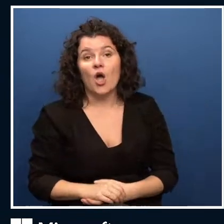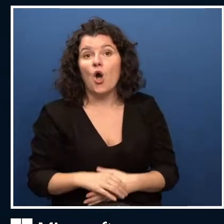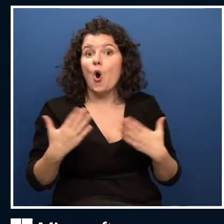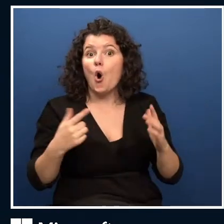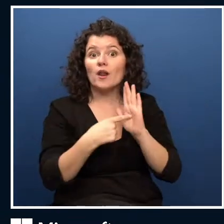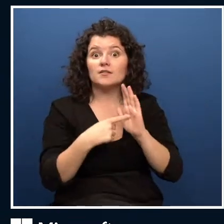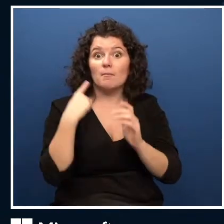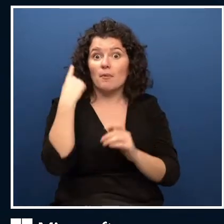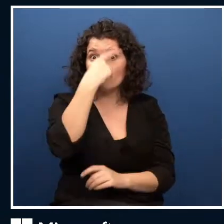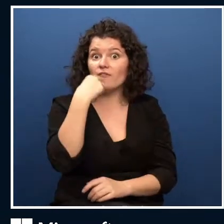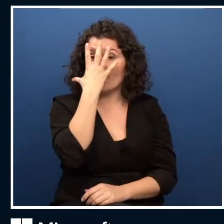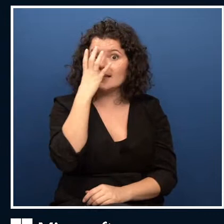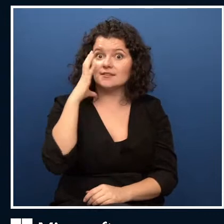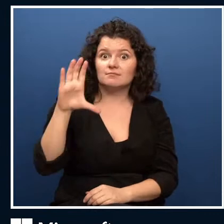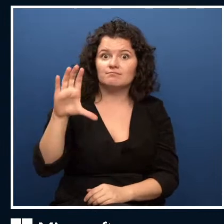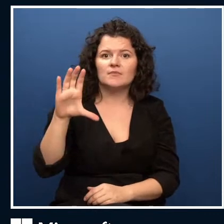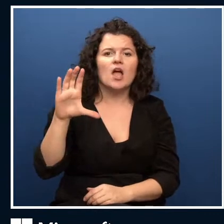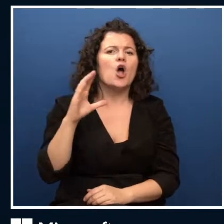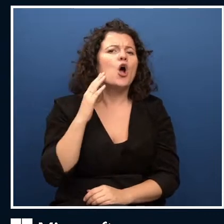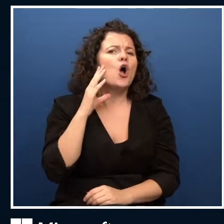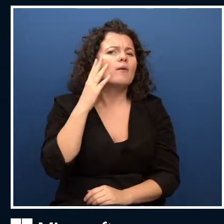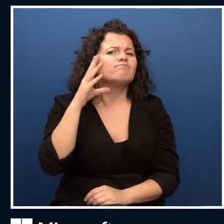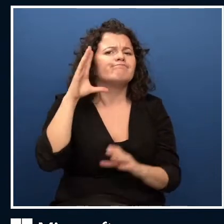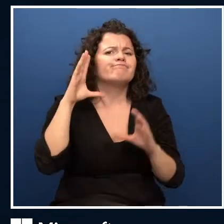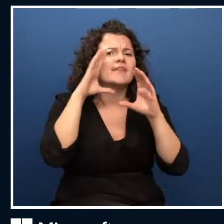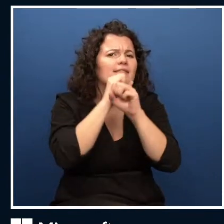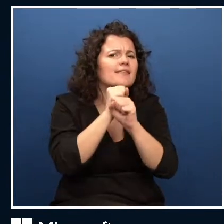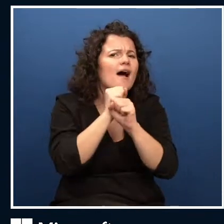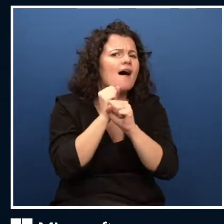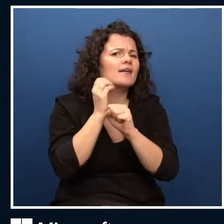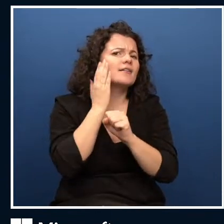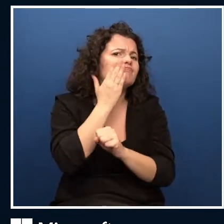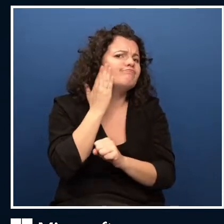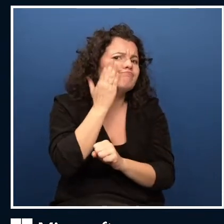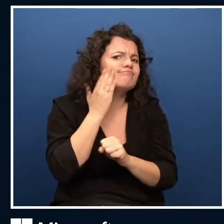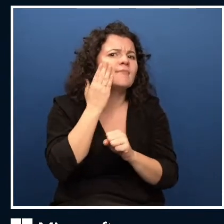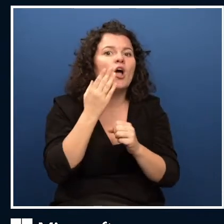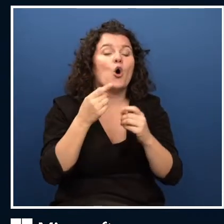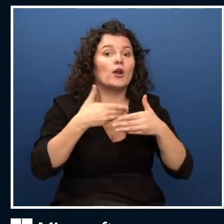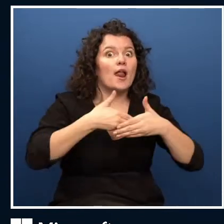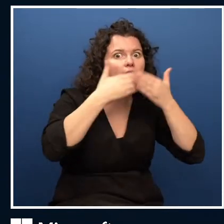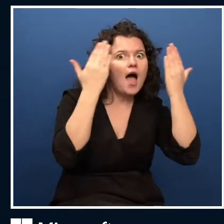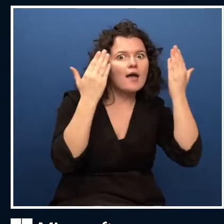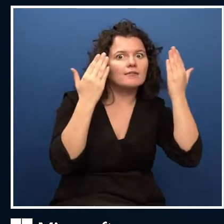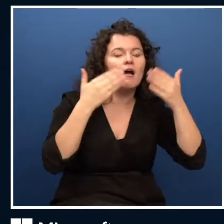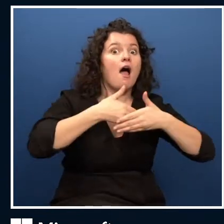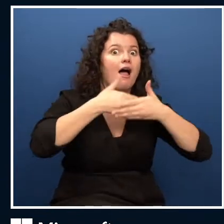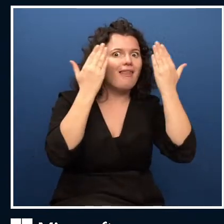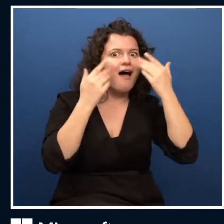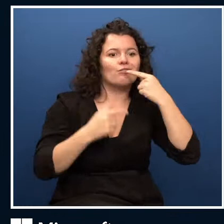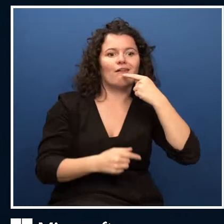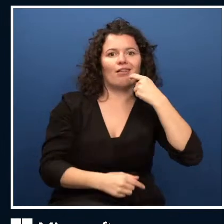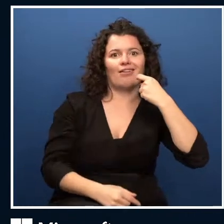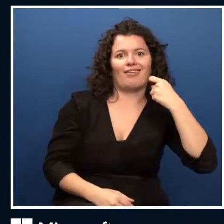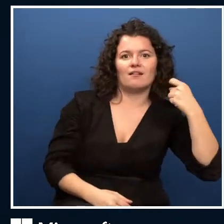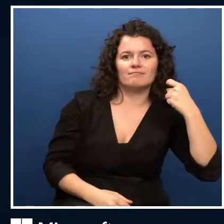skin color and so on. Protected attributes or protected property is what I like to call them. So